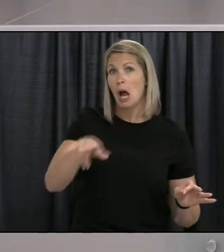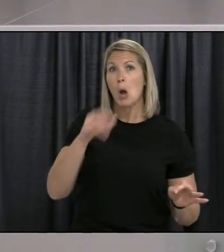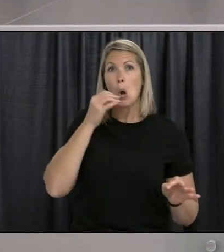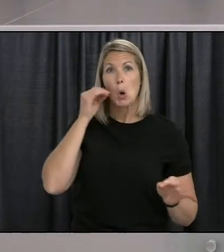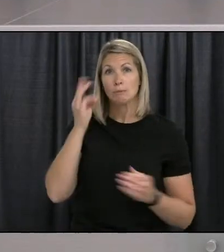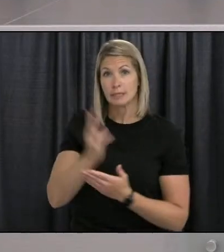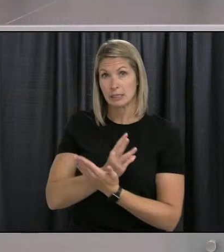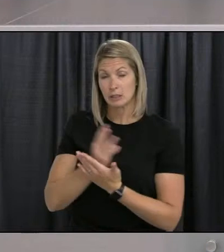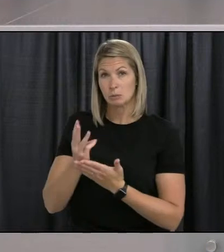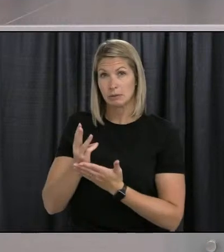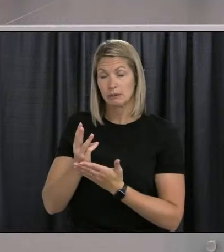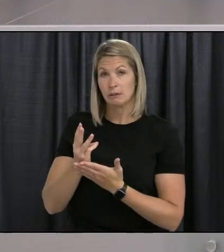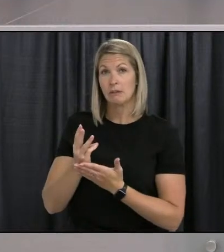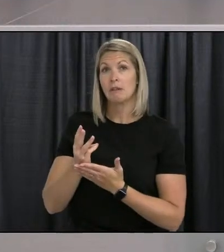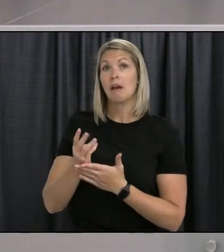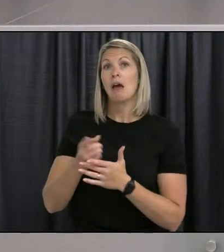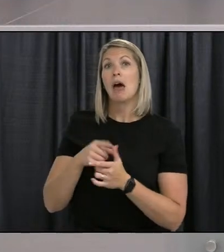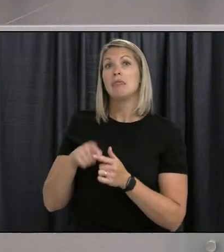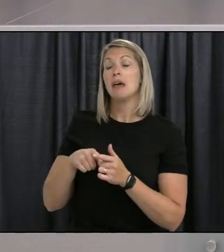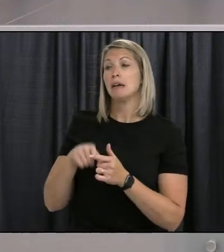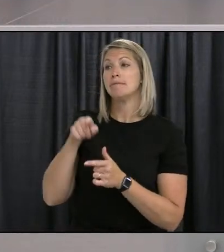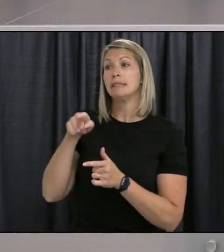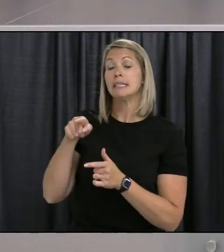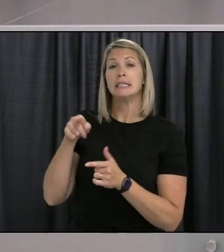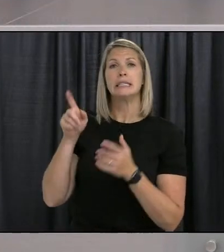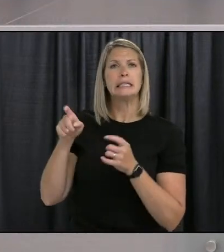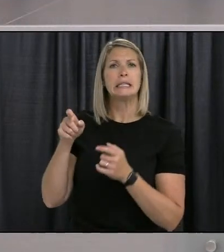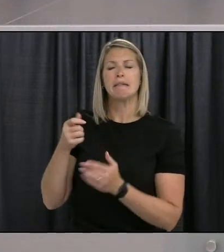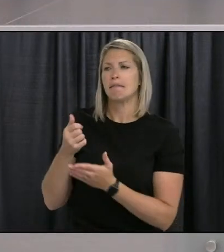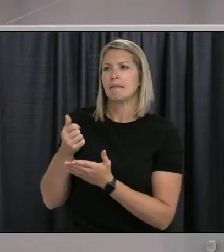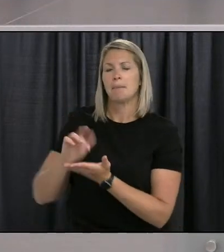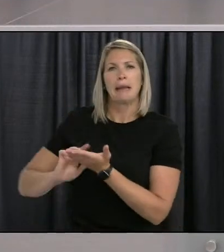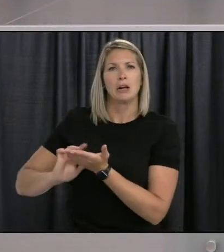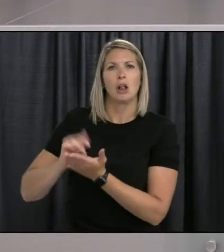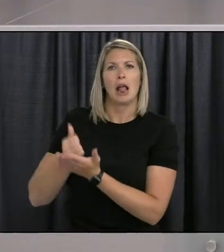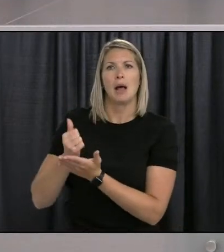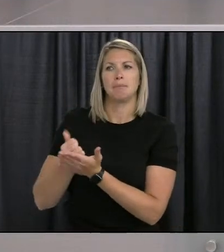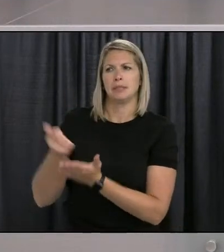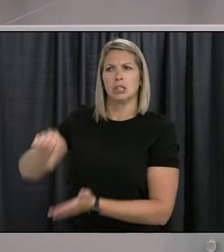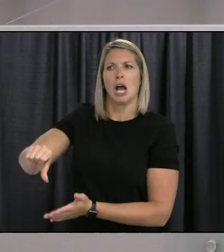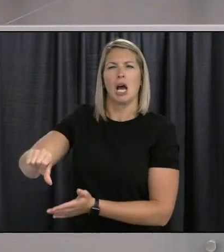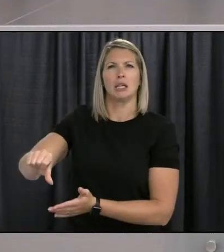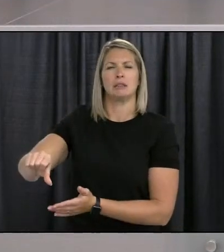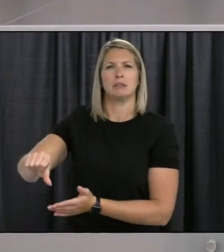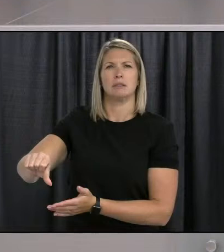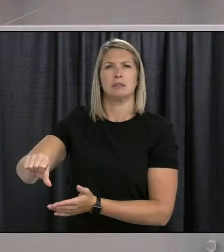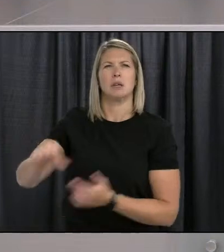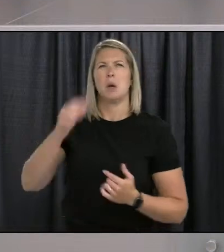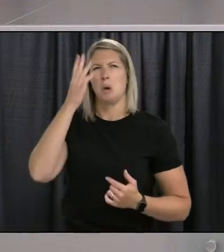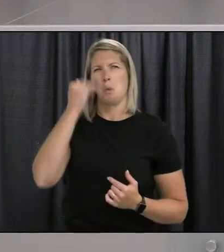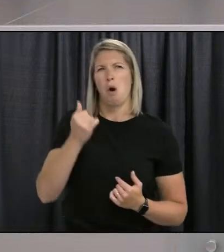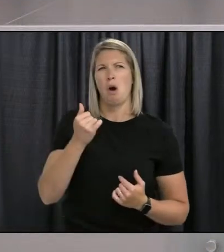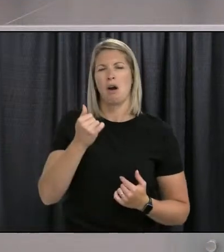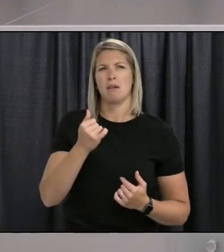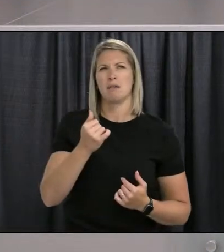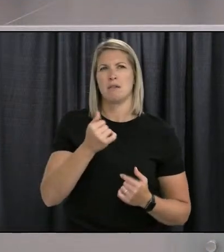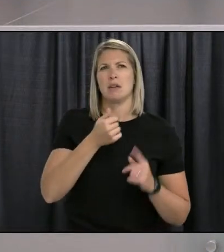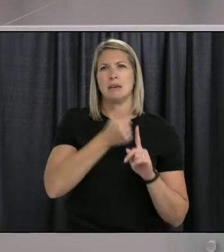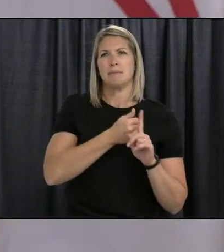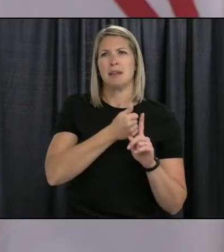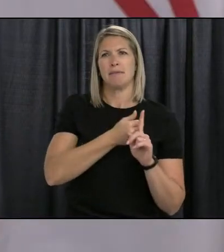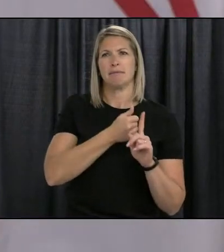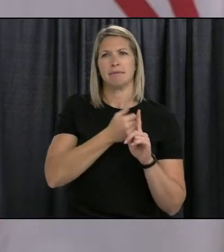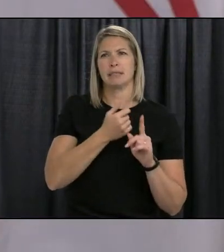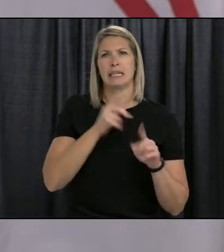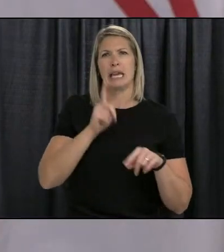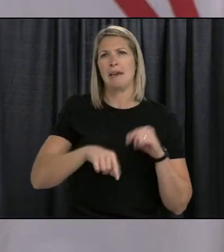to isolate, was denied. Why are military members whose only real home is Newfoundland and Labrador not being allowed back in?